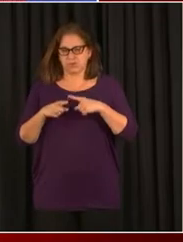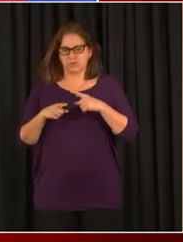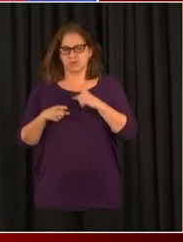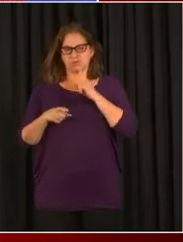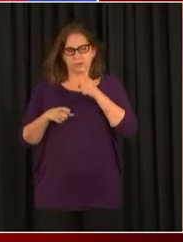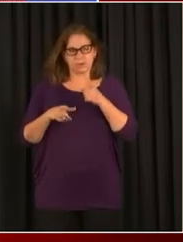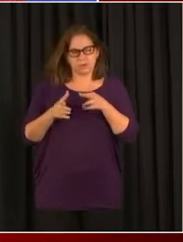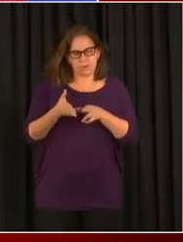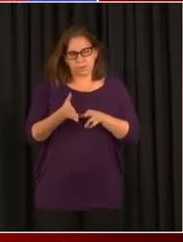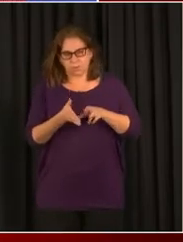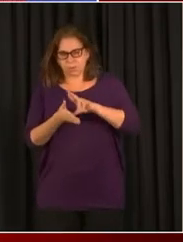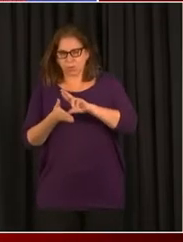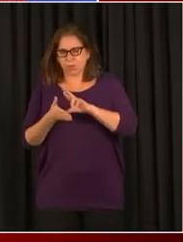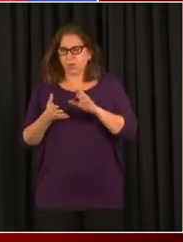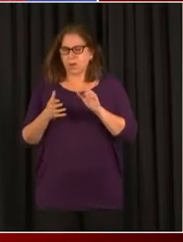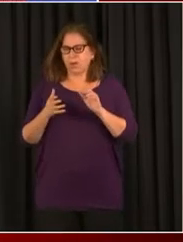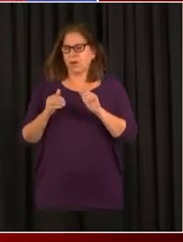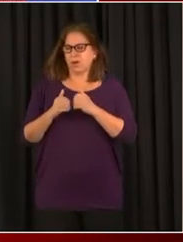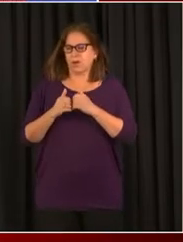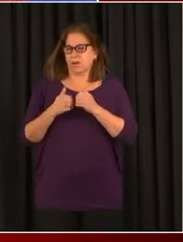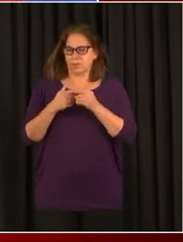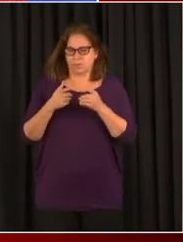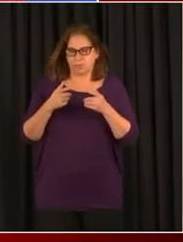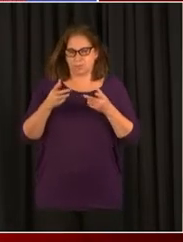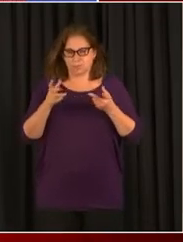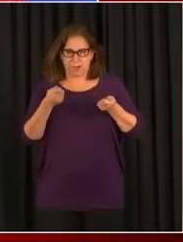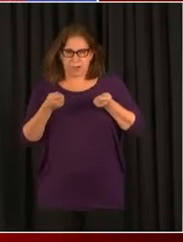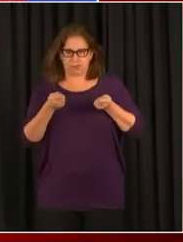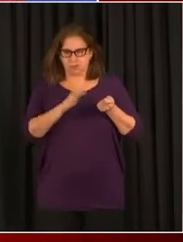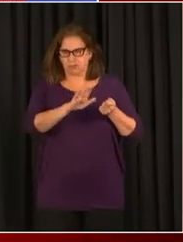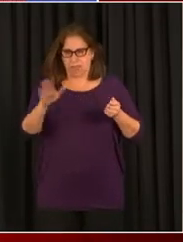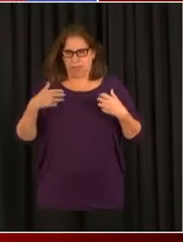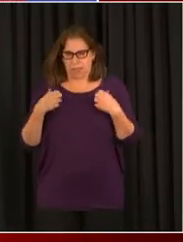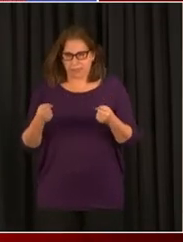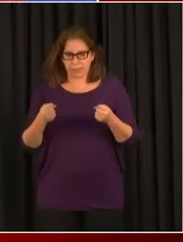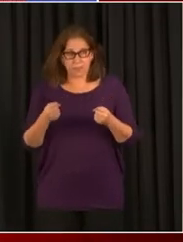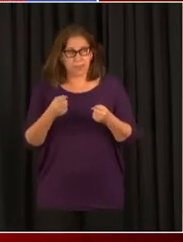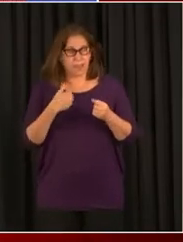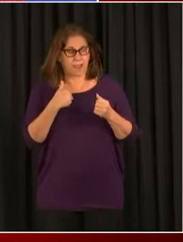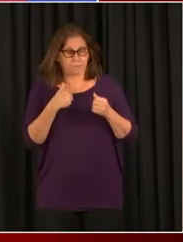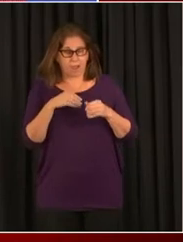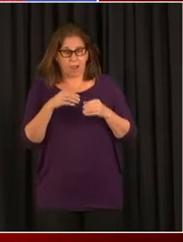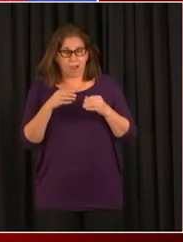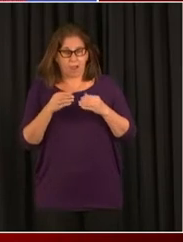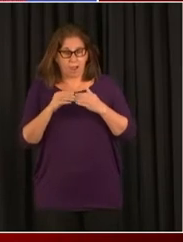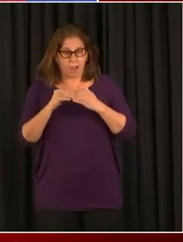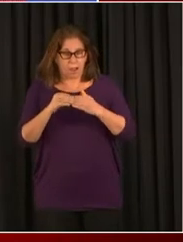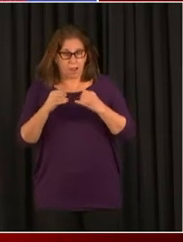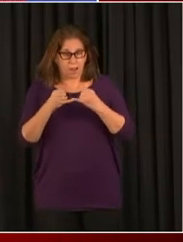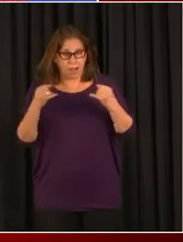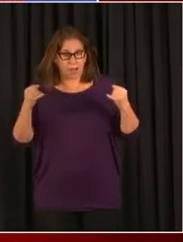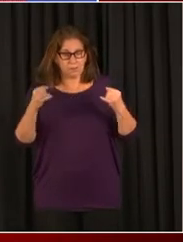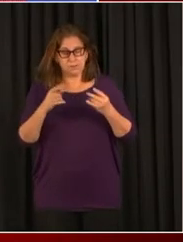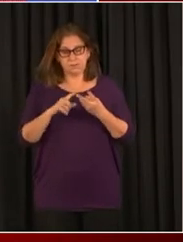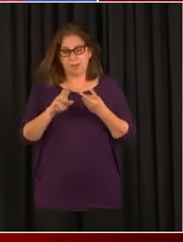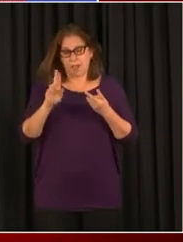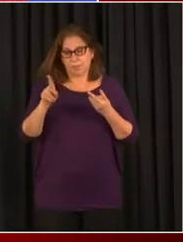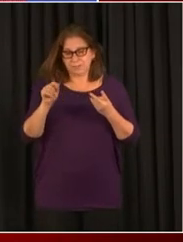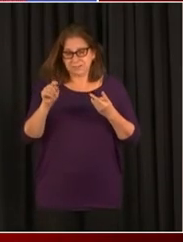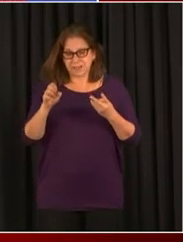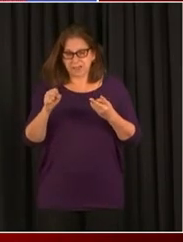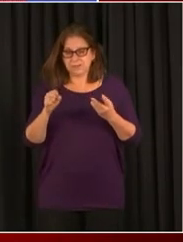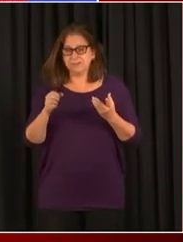guidance, provide a COVID update, and take your questions. Before we get into that, I want